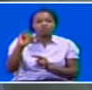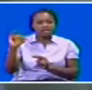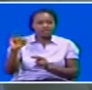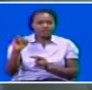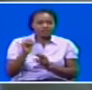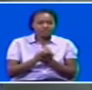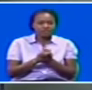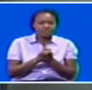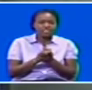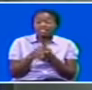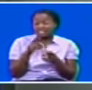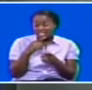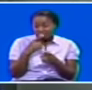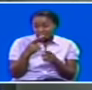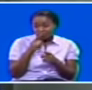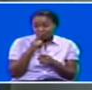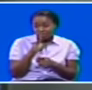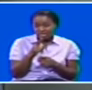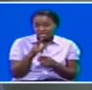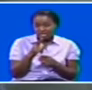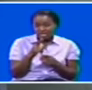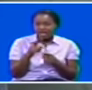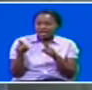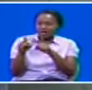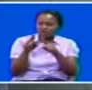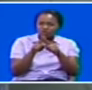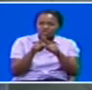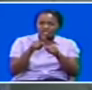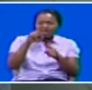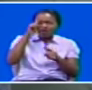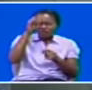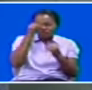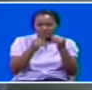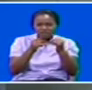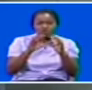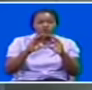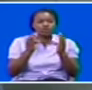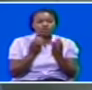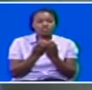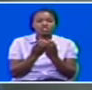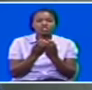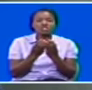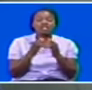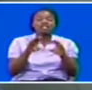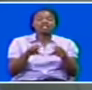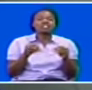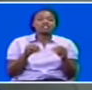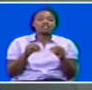Such a limitation, stipulating the maximum communities can get, seems limited to